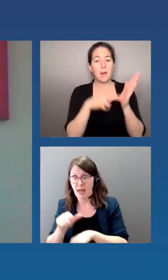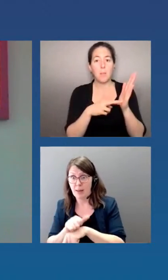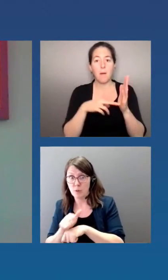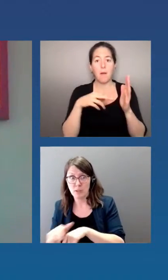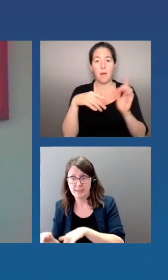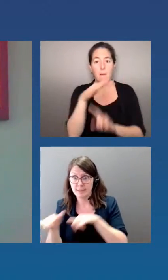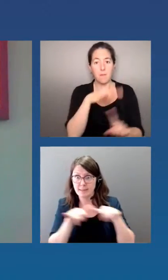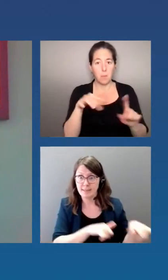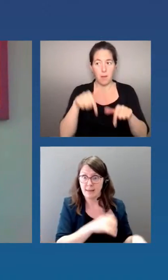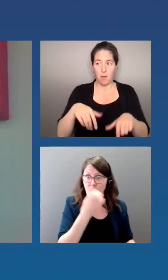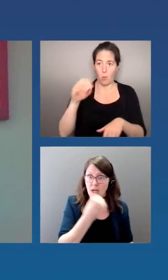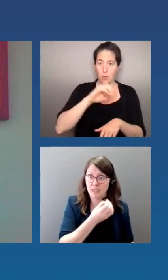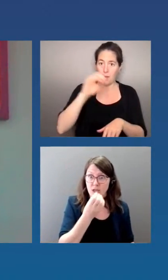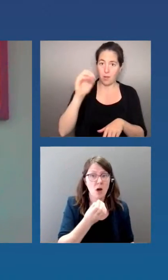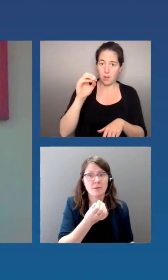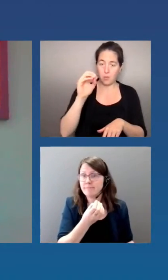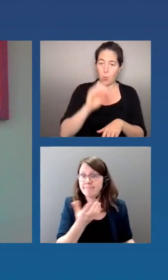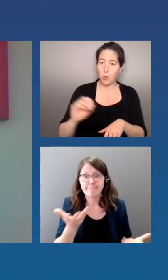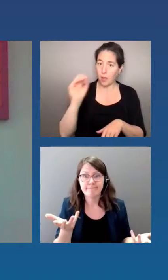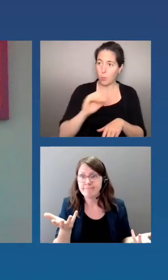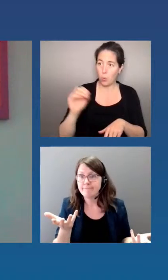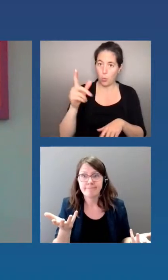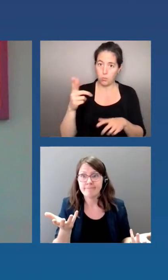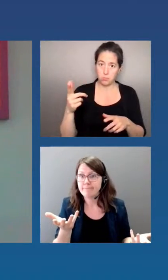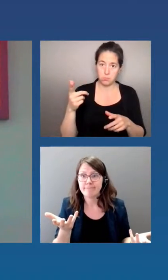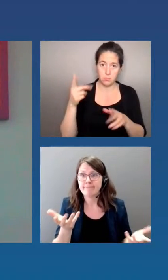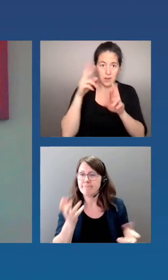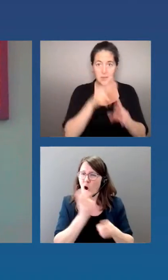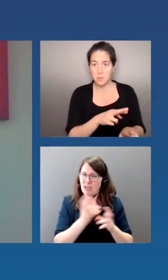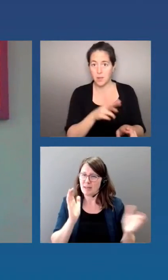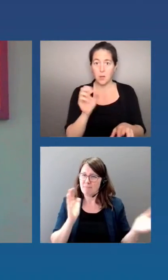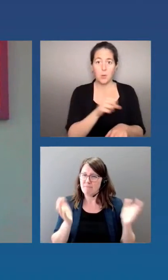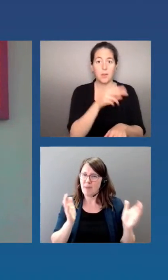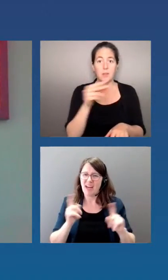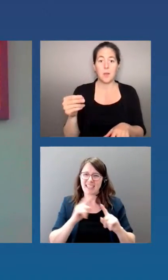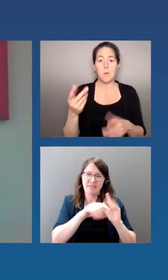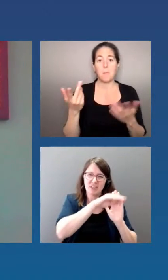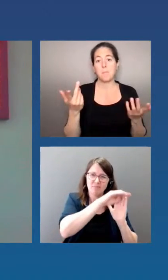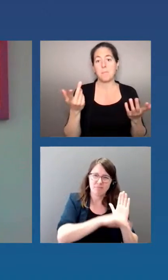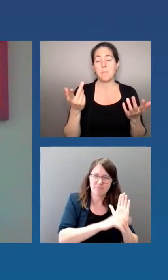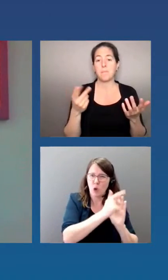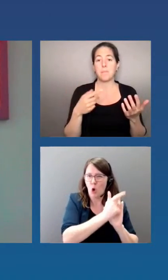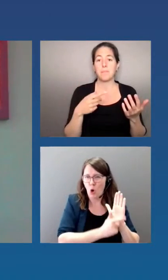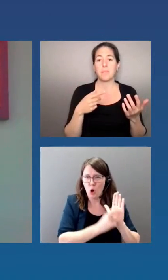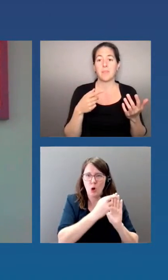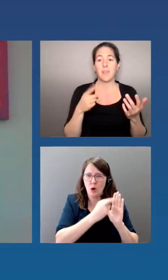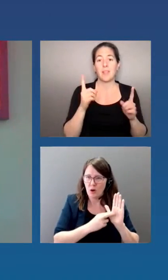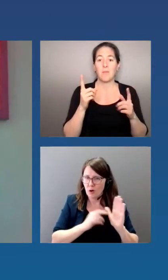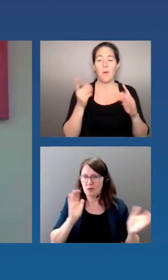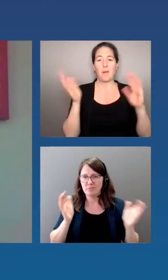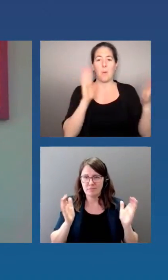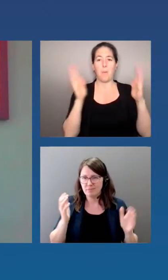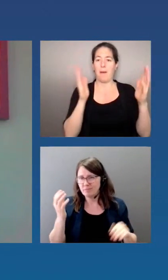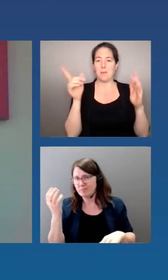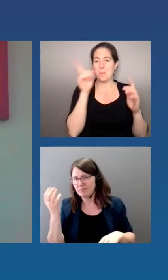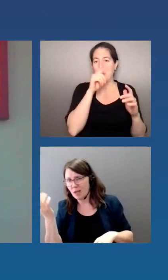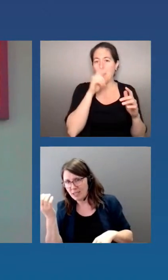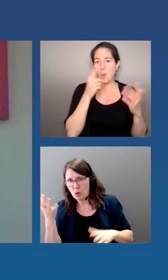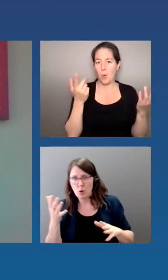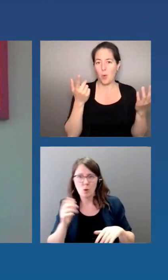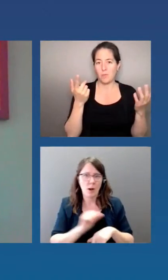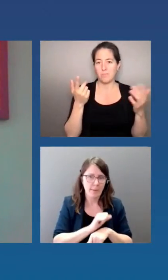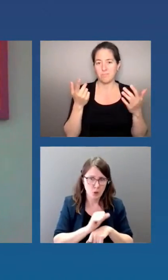So those, I don't know if those are apples to apples or apples to oranges comparisons when it comes to Ontario. So I think there's